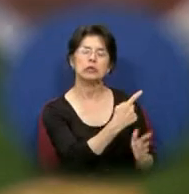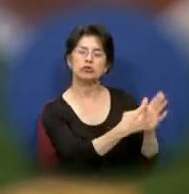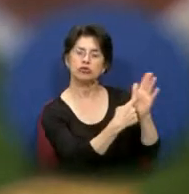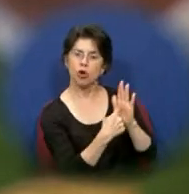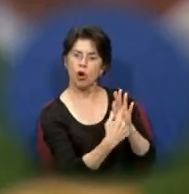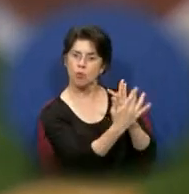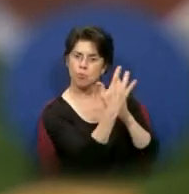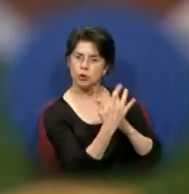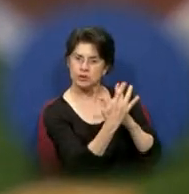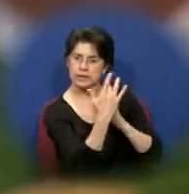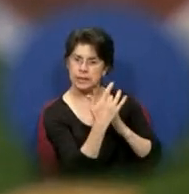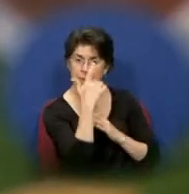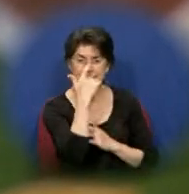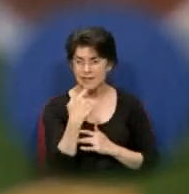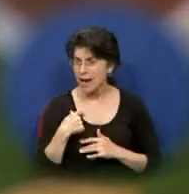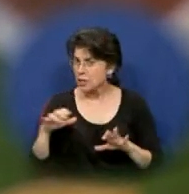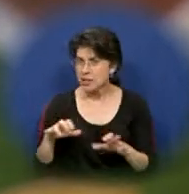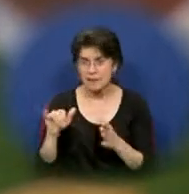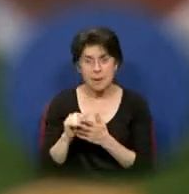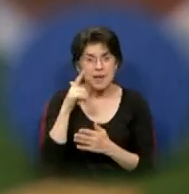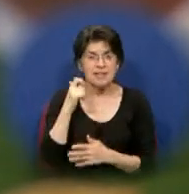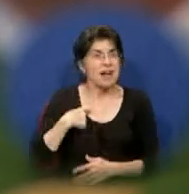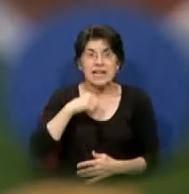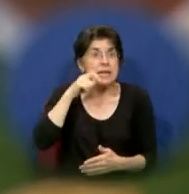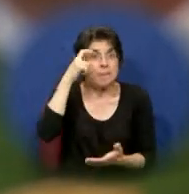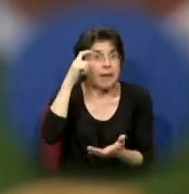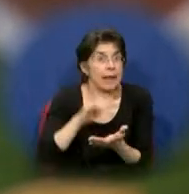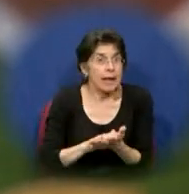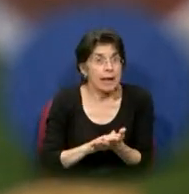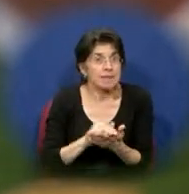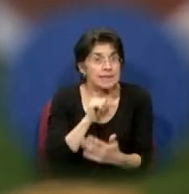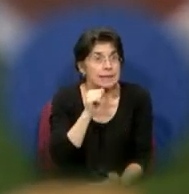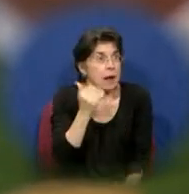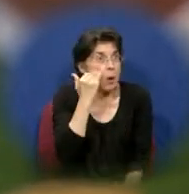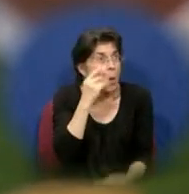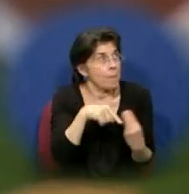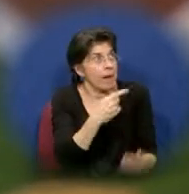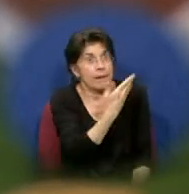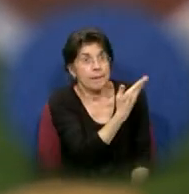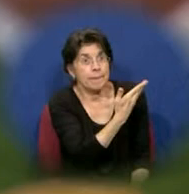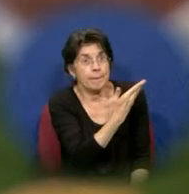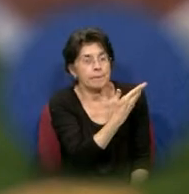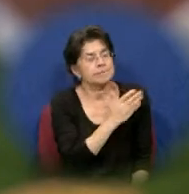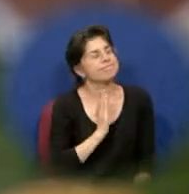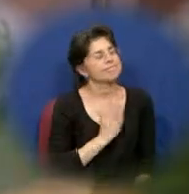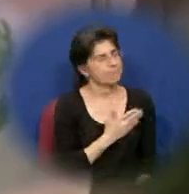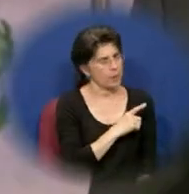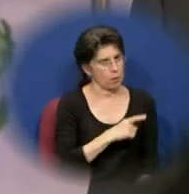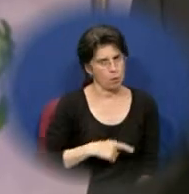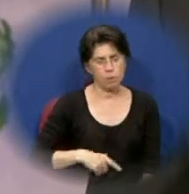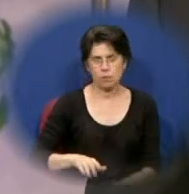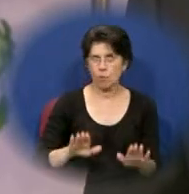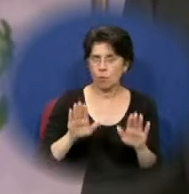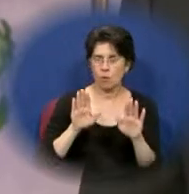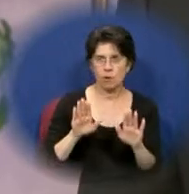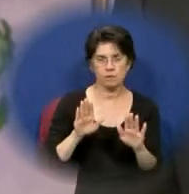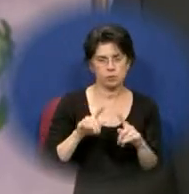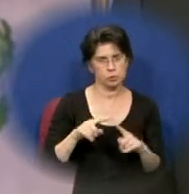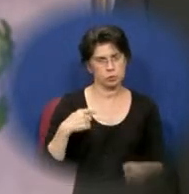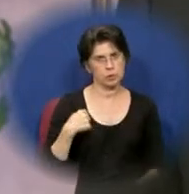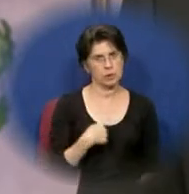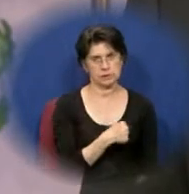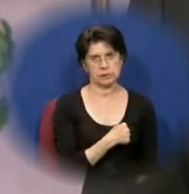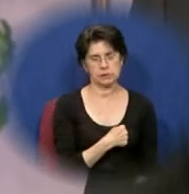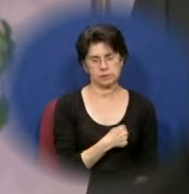my unbelief. Indeed, the grace of our Lord has been abundant, along with the faith and love that are